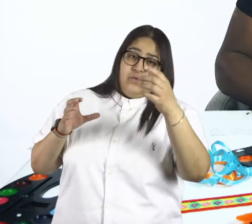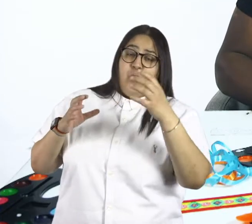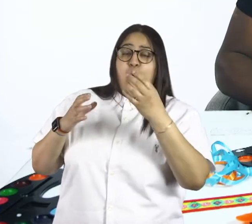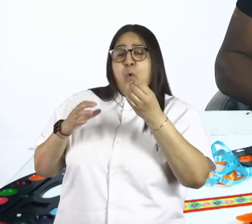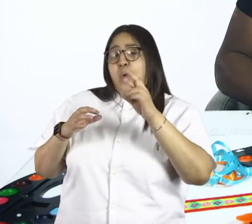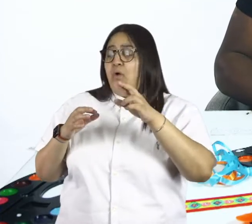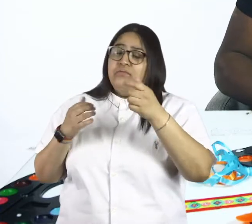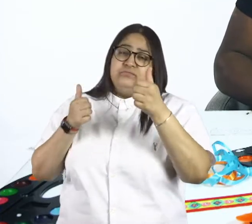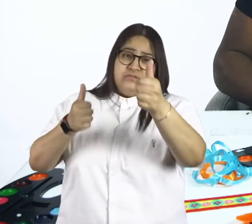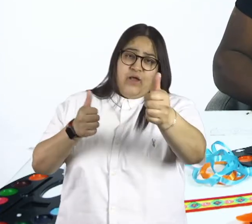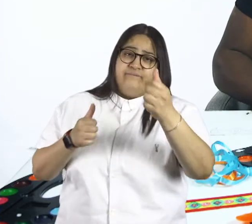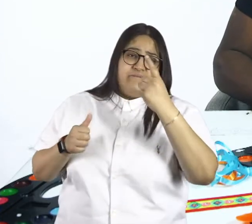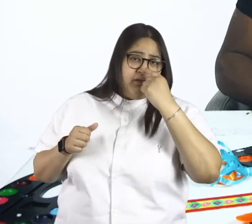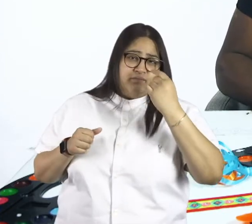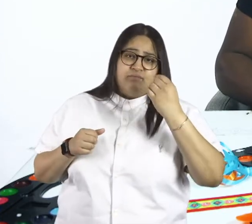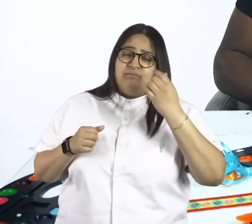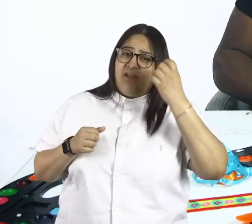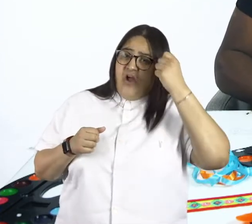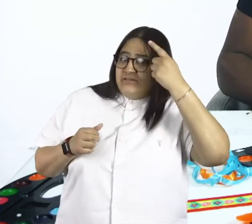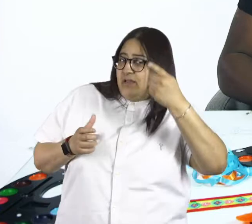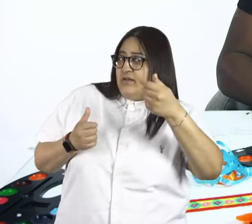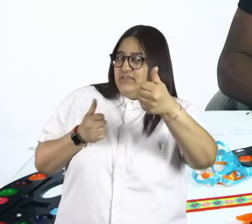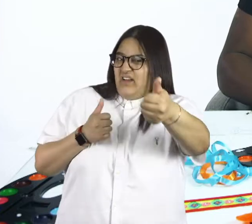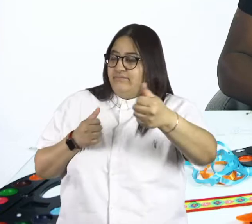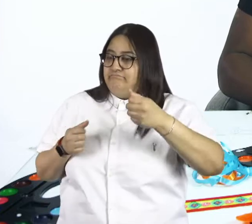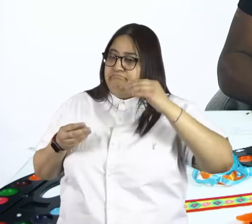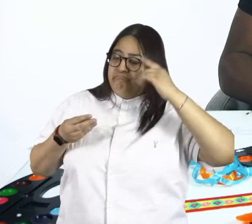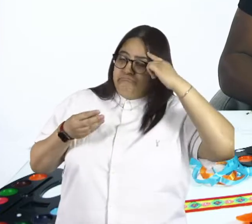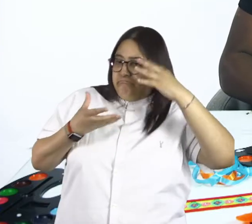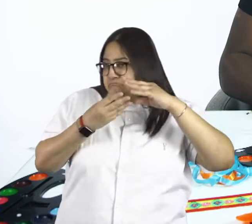you can literally just bypass all of them, which is what I'm doing